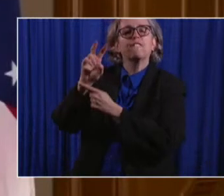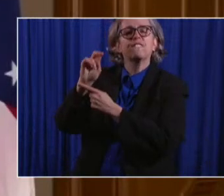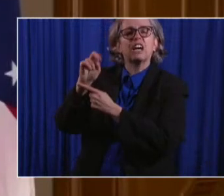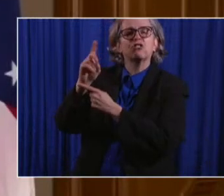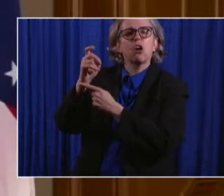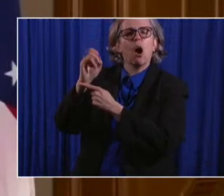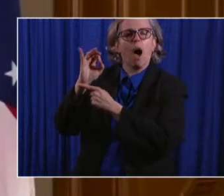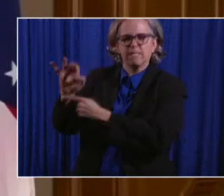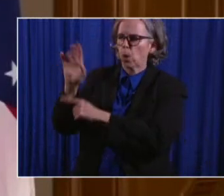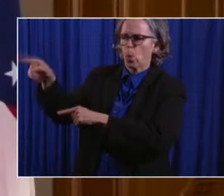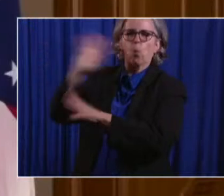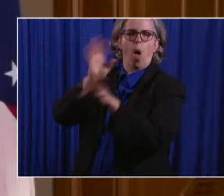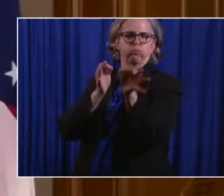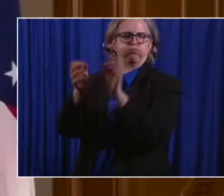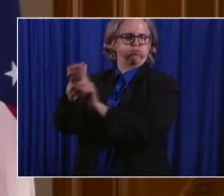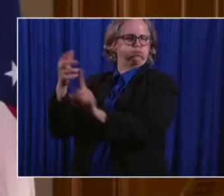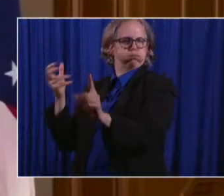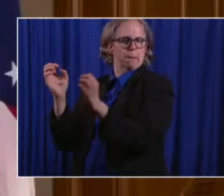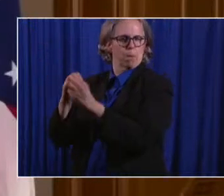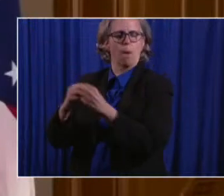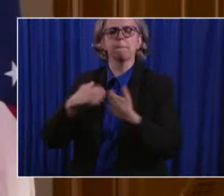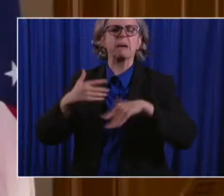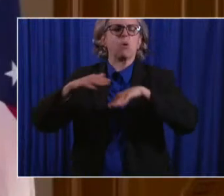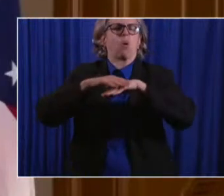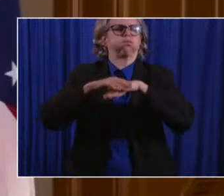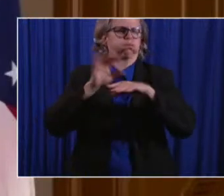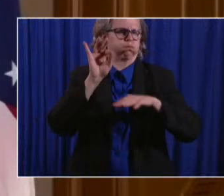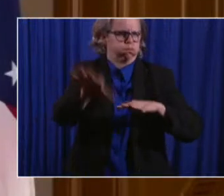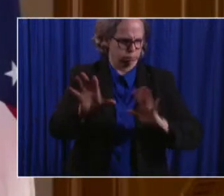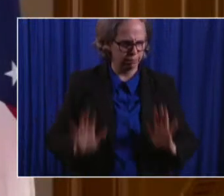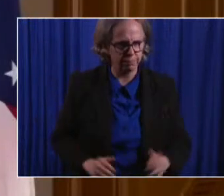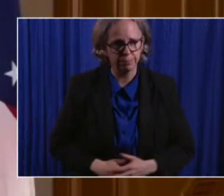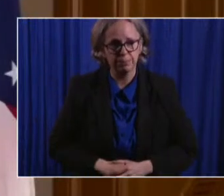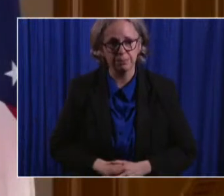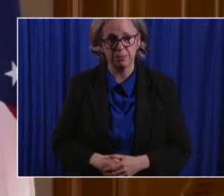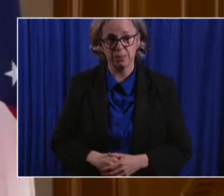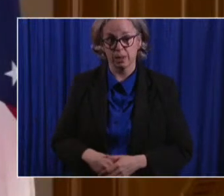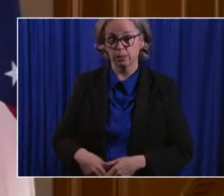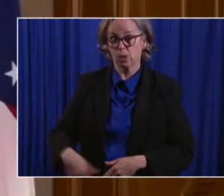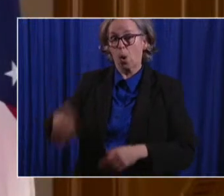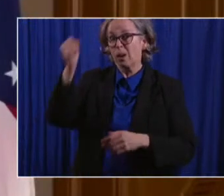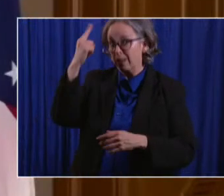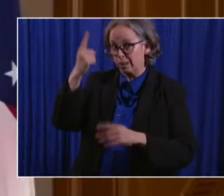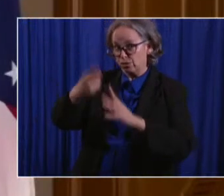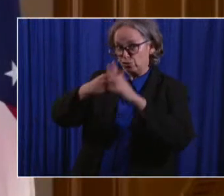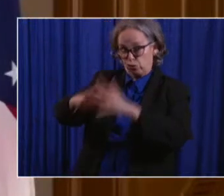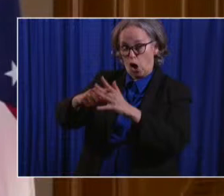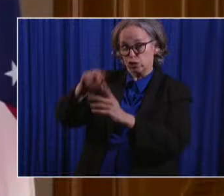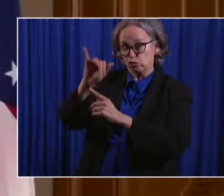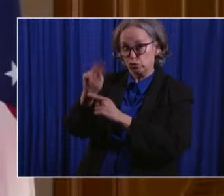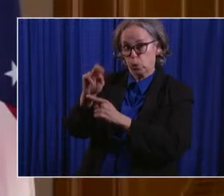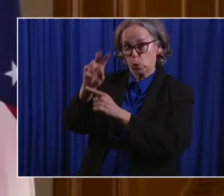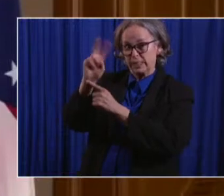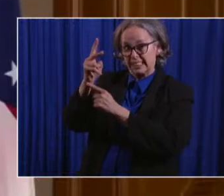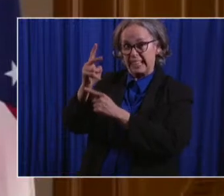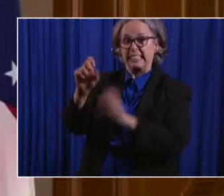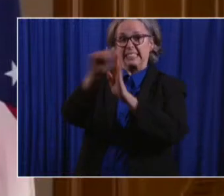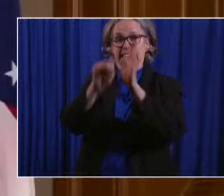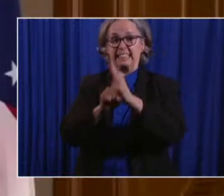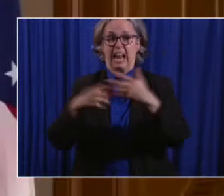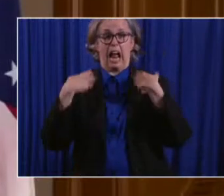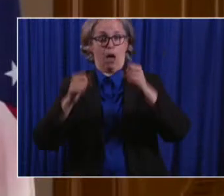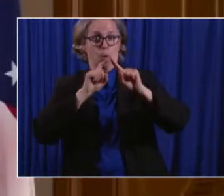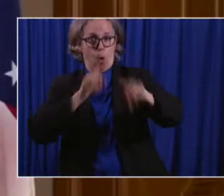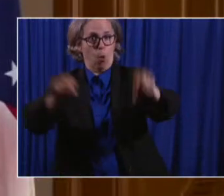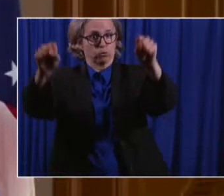be up to the individual school districts as to whether they continue masking and social distancing in school